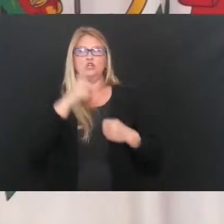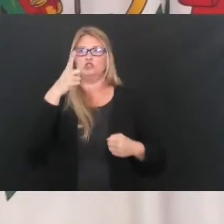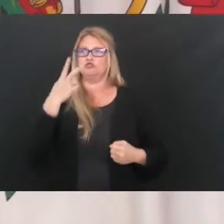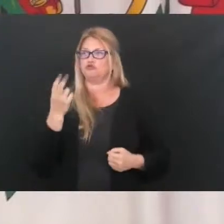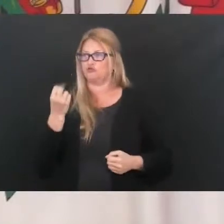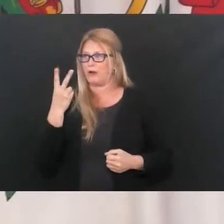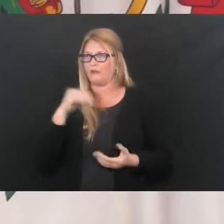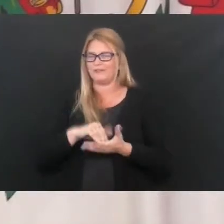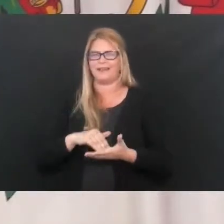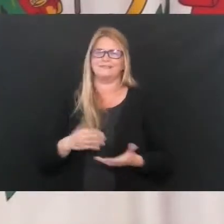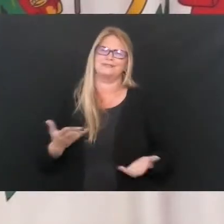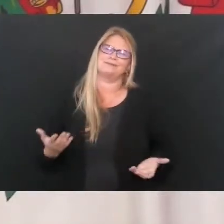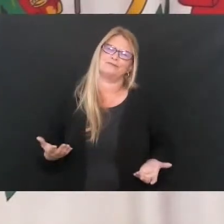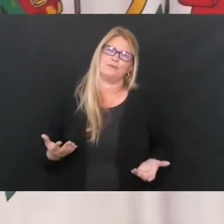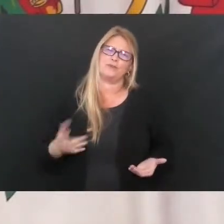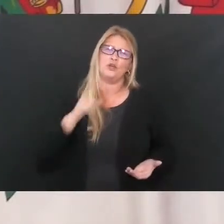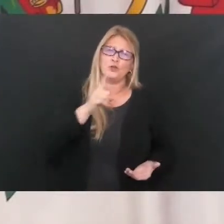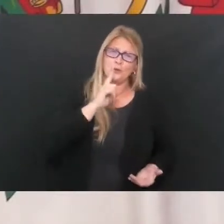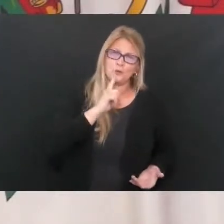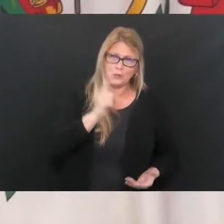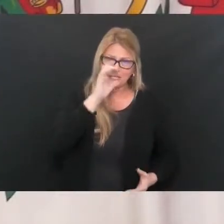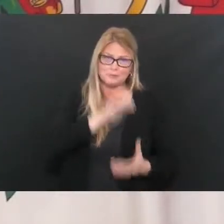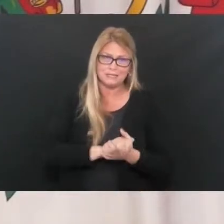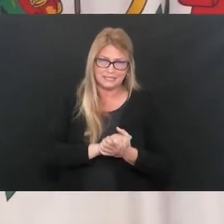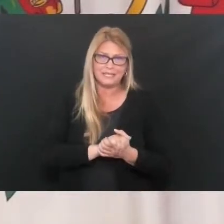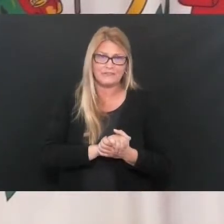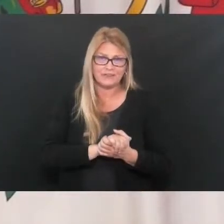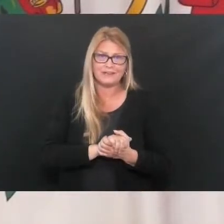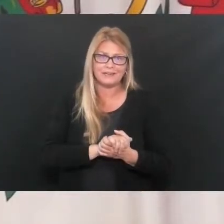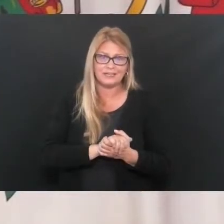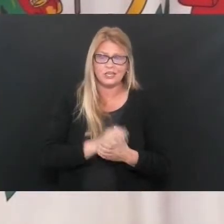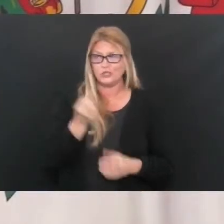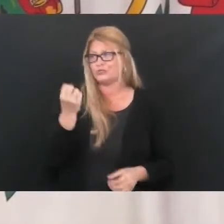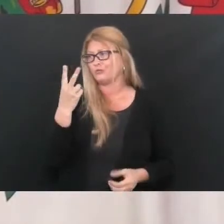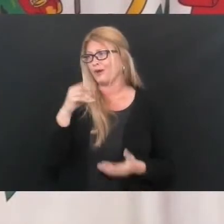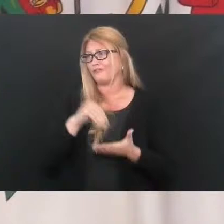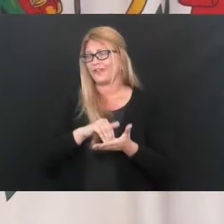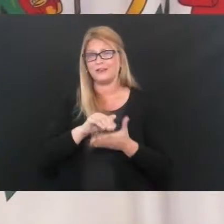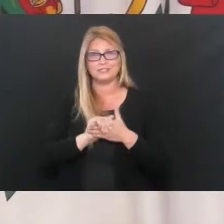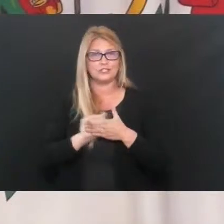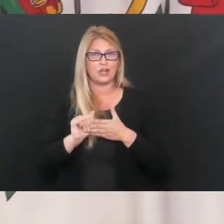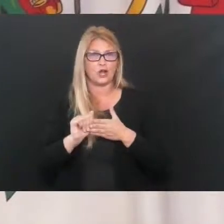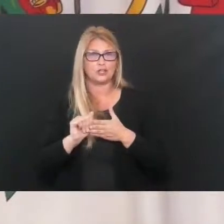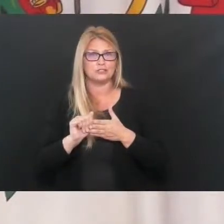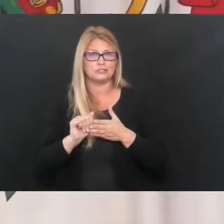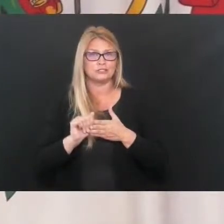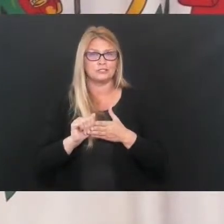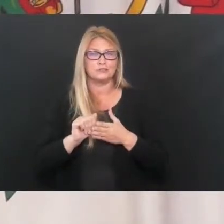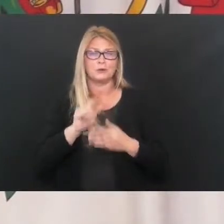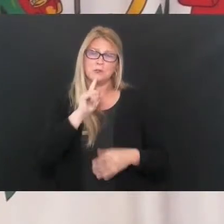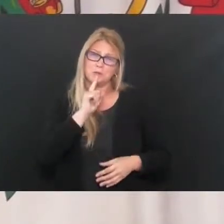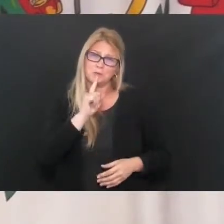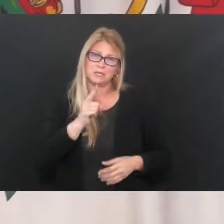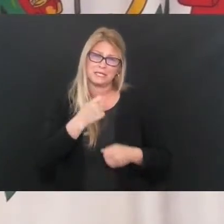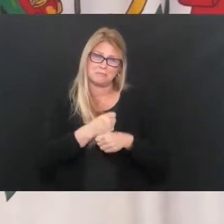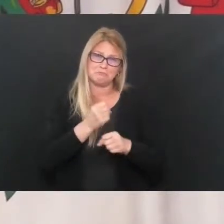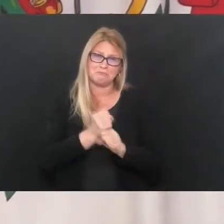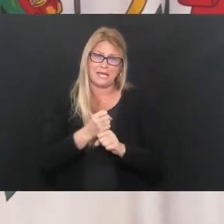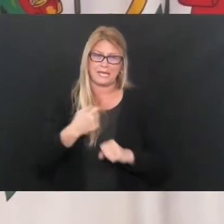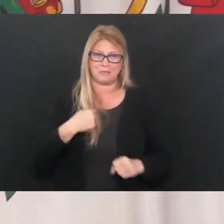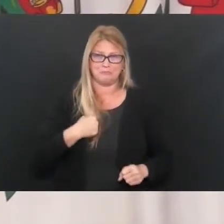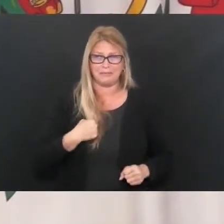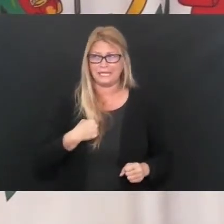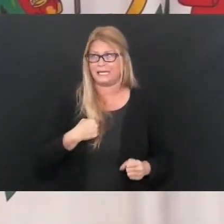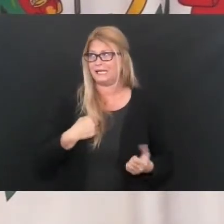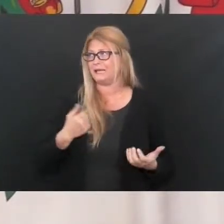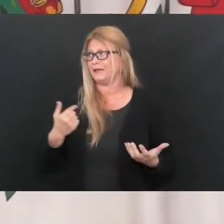Do you really, really believe that $12,000 is going to make me try to do